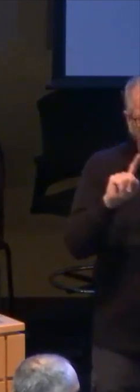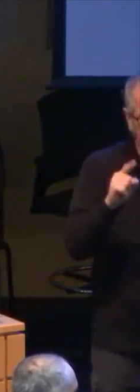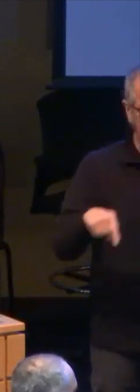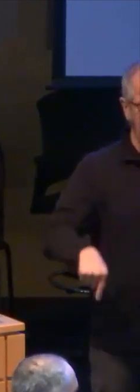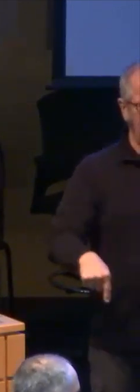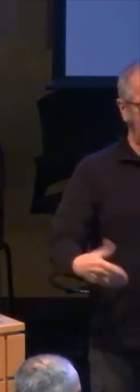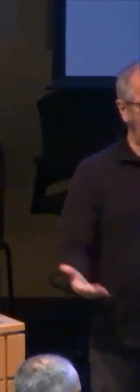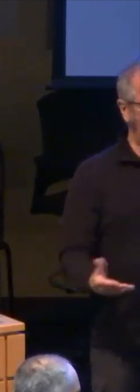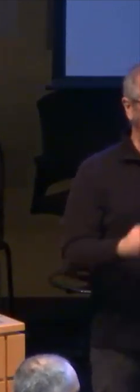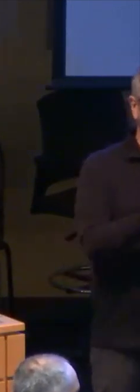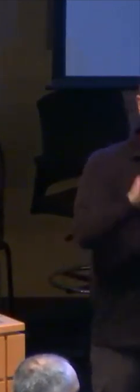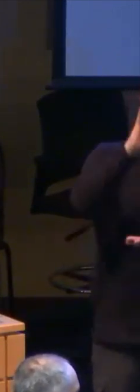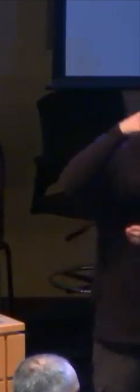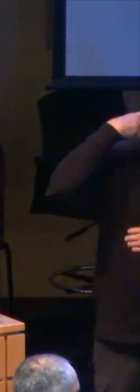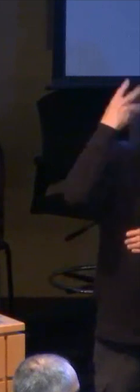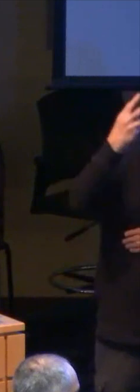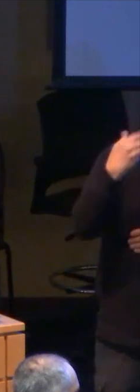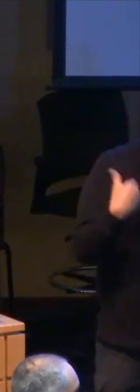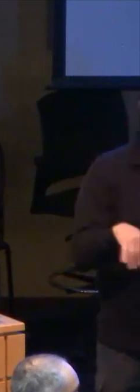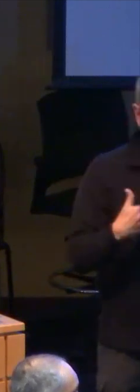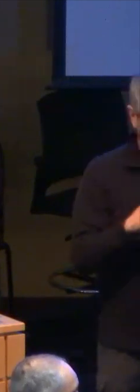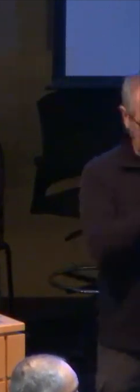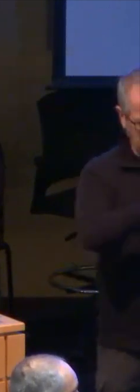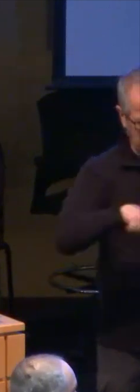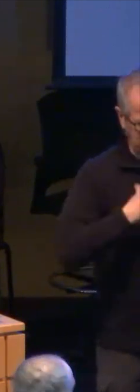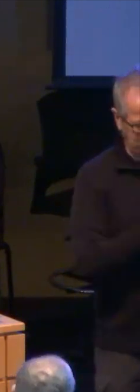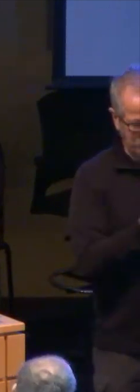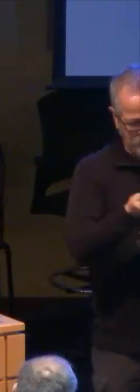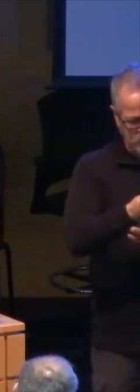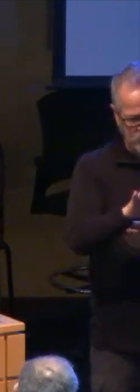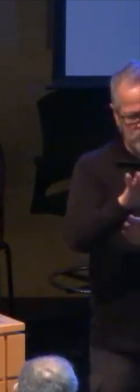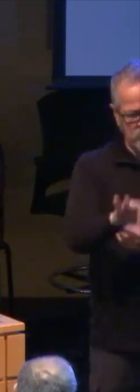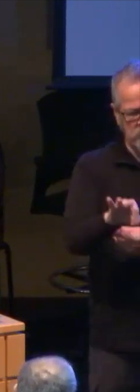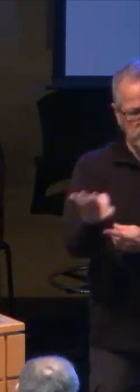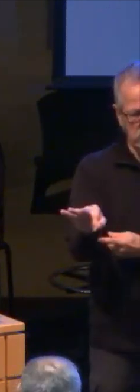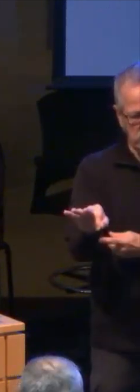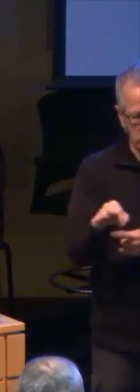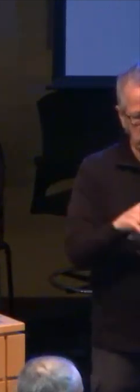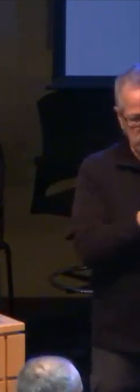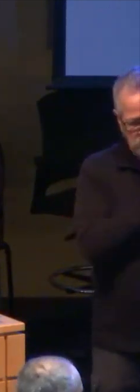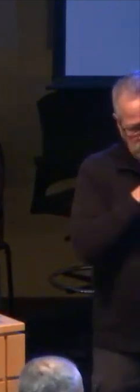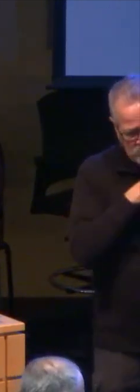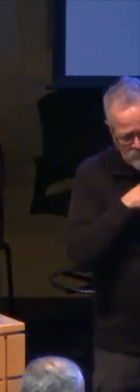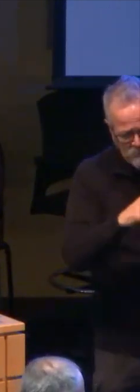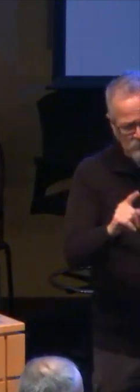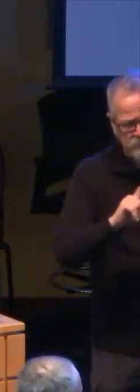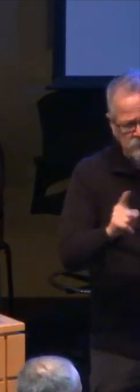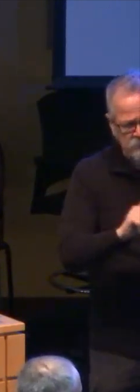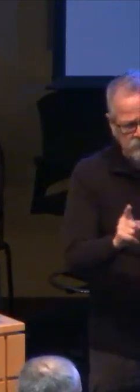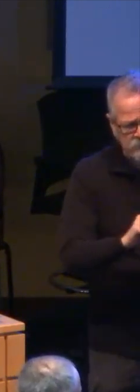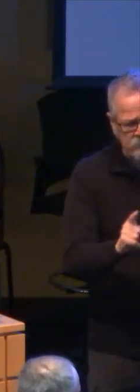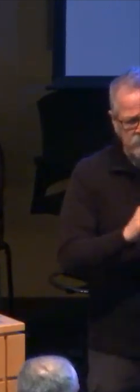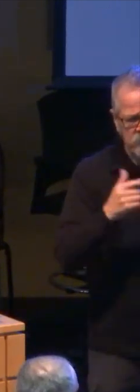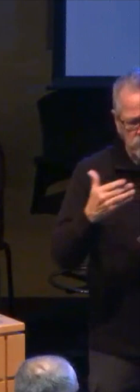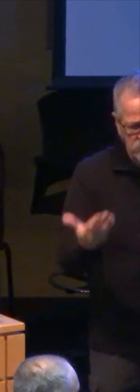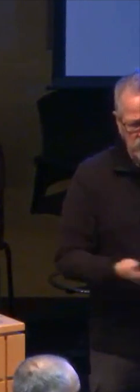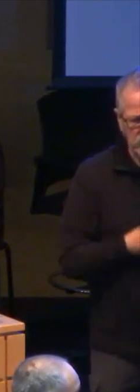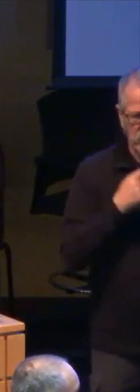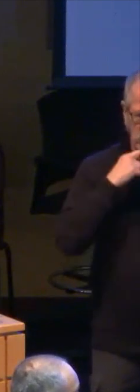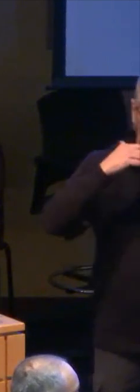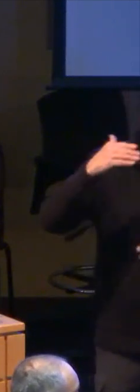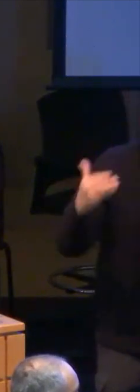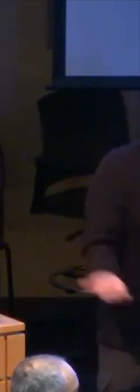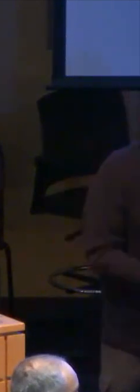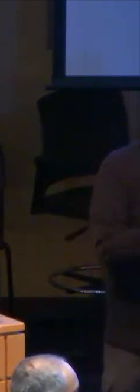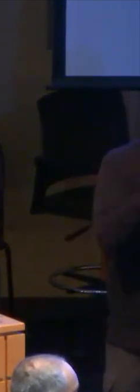ocean response to cooling from the surface. Please join me in welcoming Dr. Fiamma Straneo.